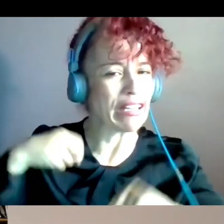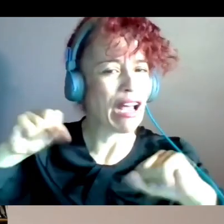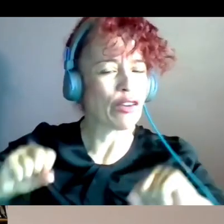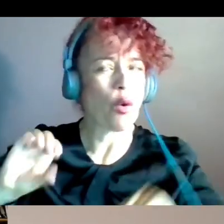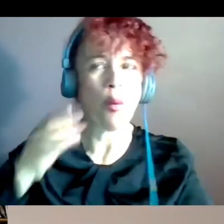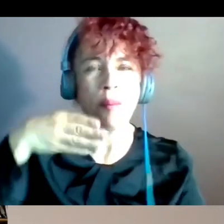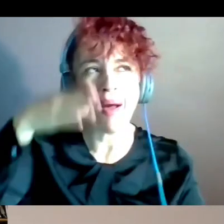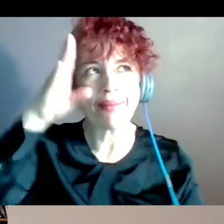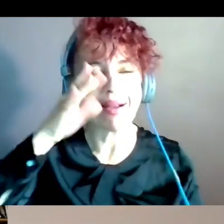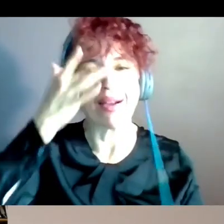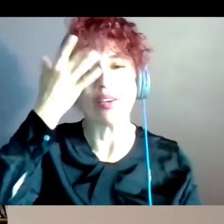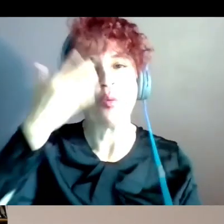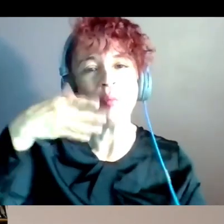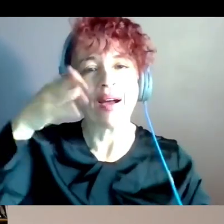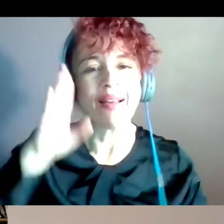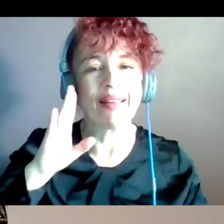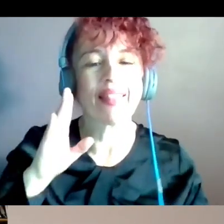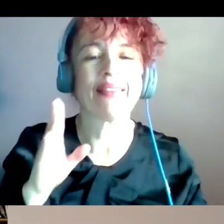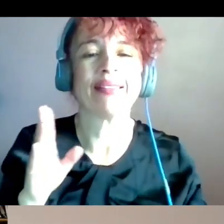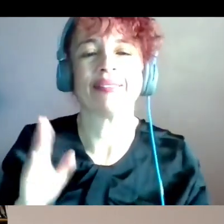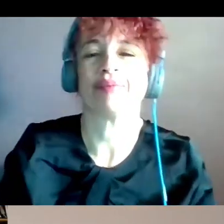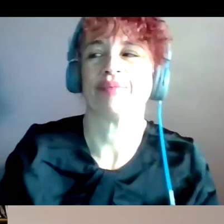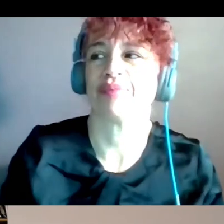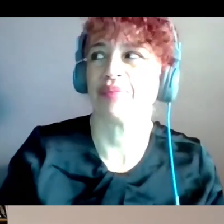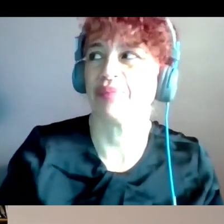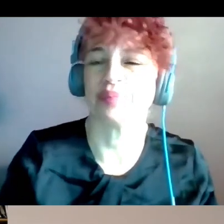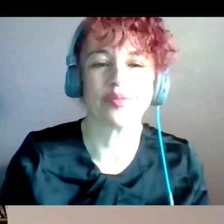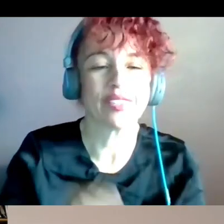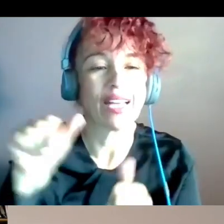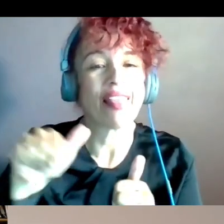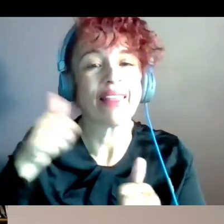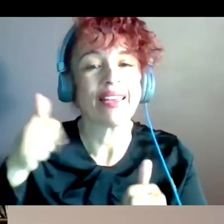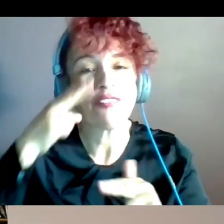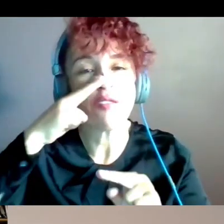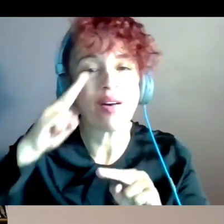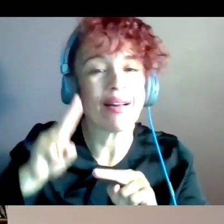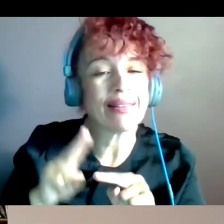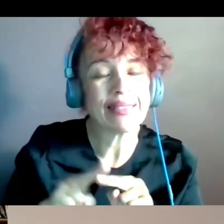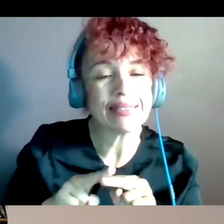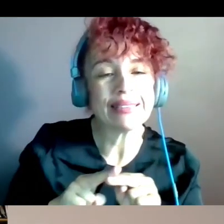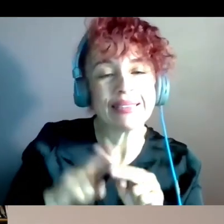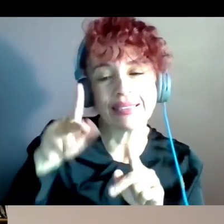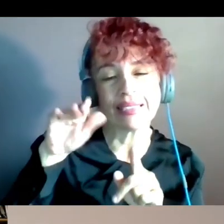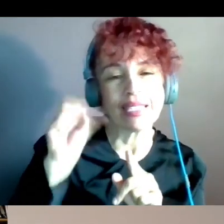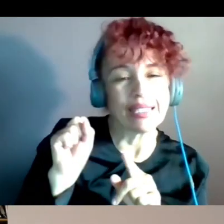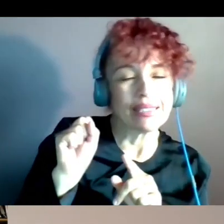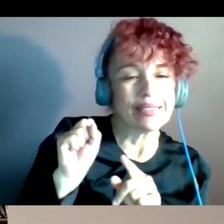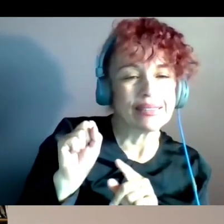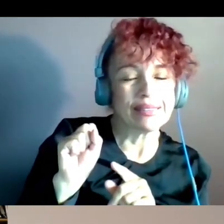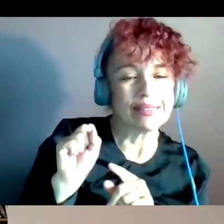God. And you can the other fun thing about it is that I can pick up a piece of like random scrap